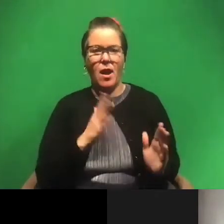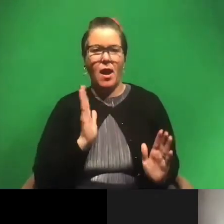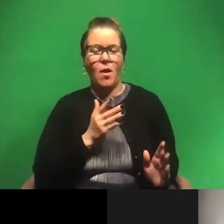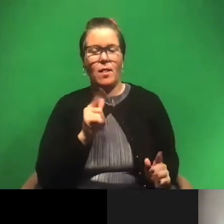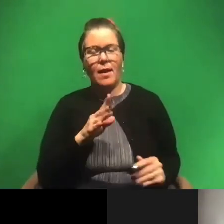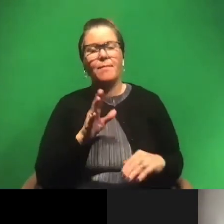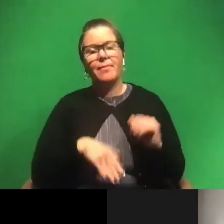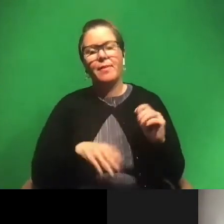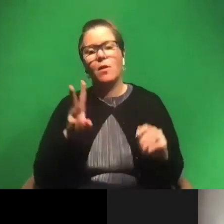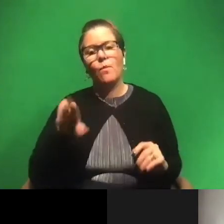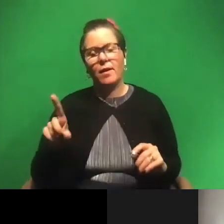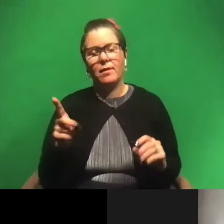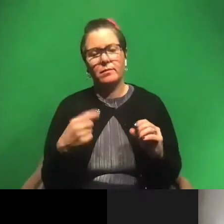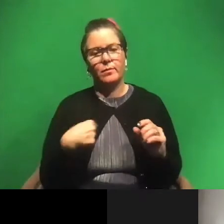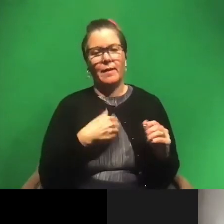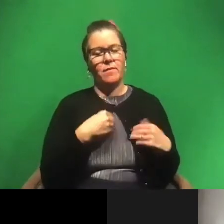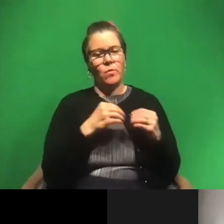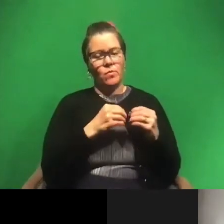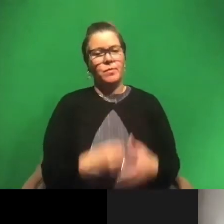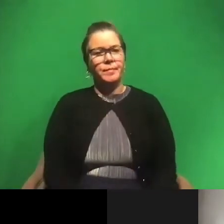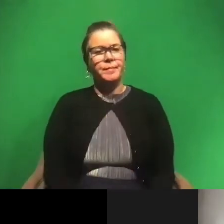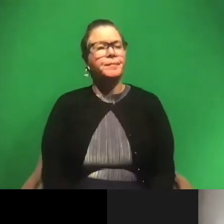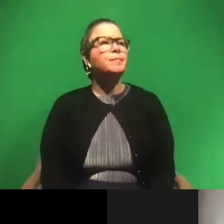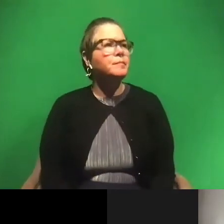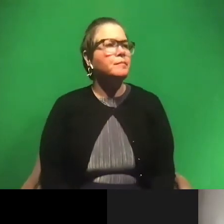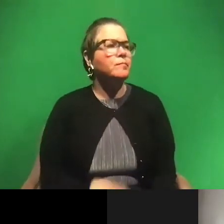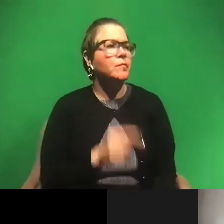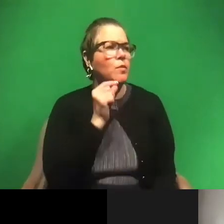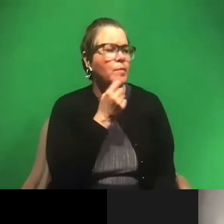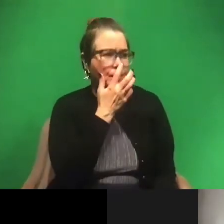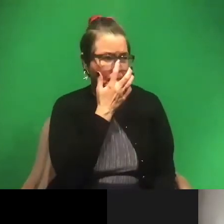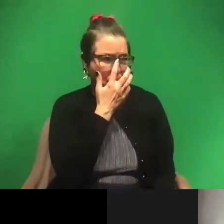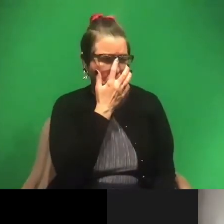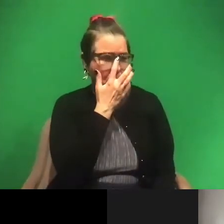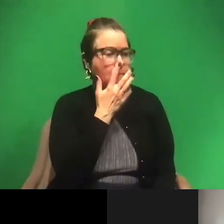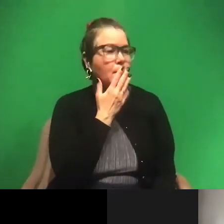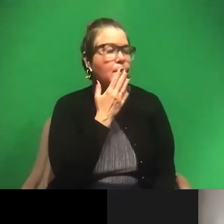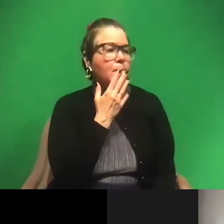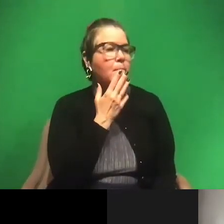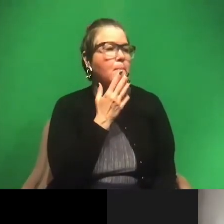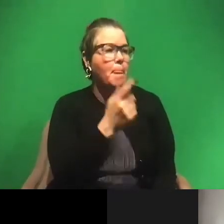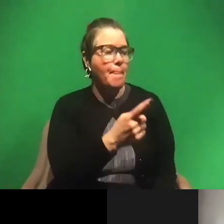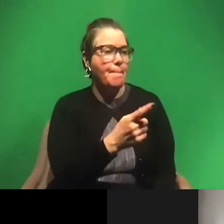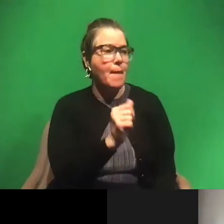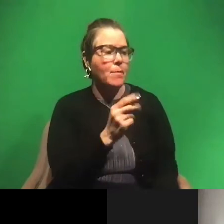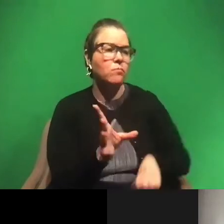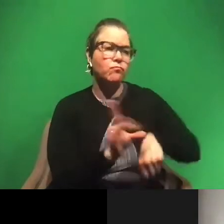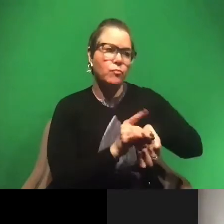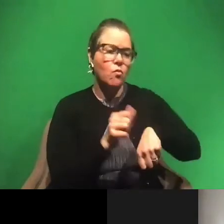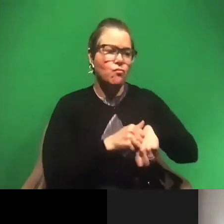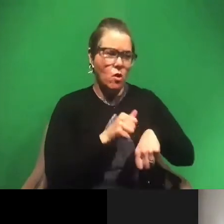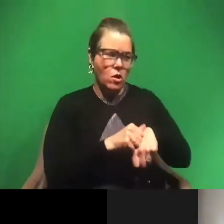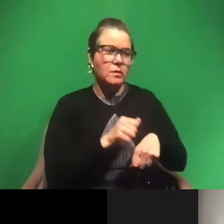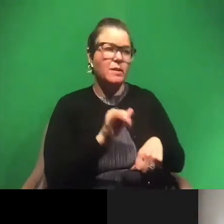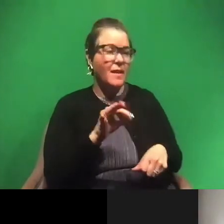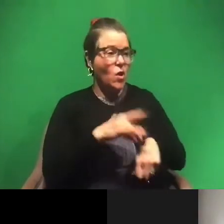the wild. Cool. Let's see. So you said that abalone stick to rocks, but if there's an earthquake,